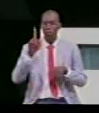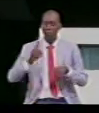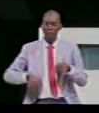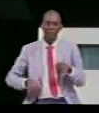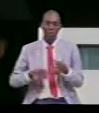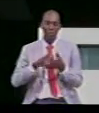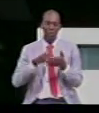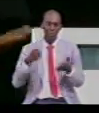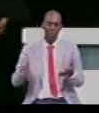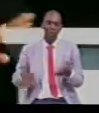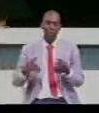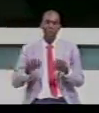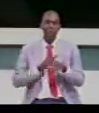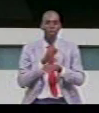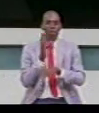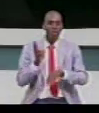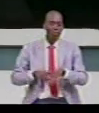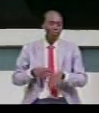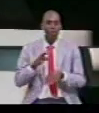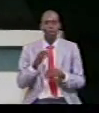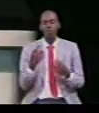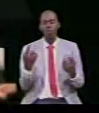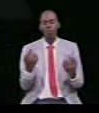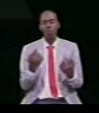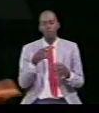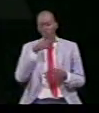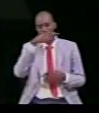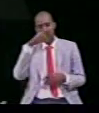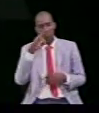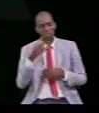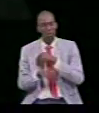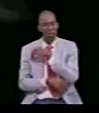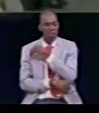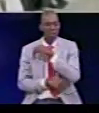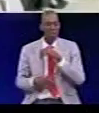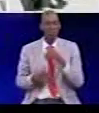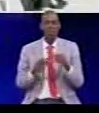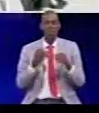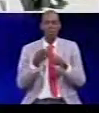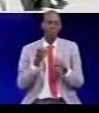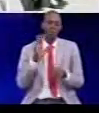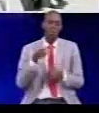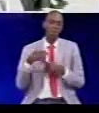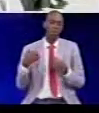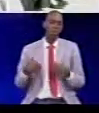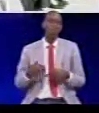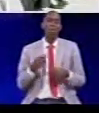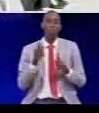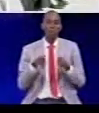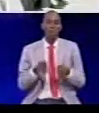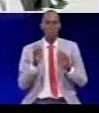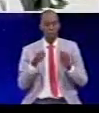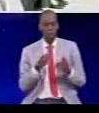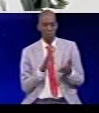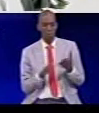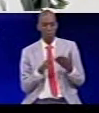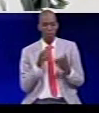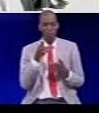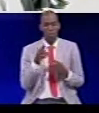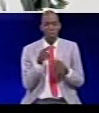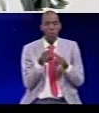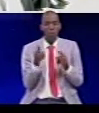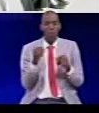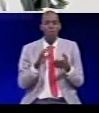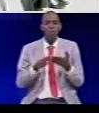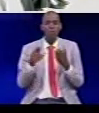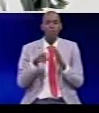of your heart. He cannot transform your life. He cannot change your life. He can forgive you, but the forgiveness